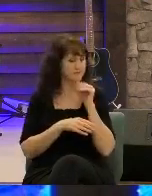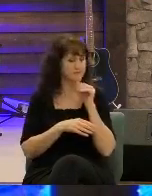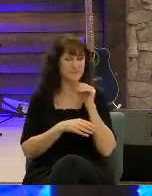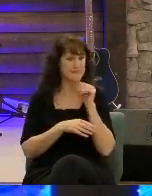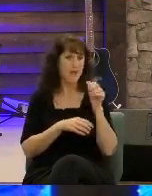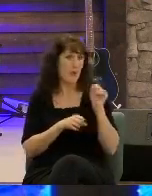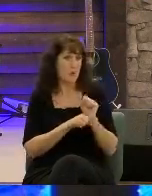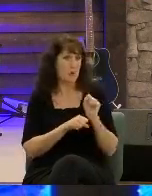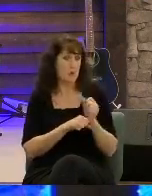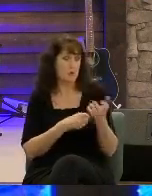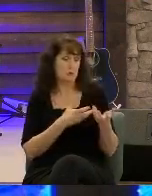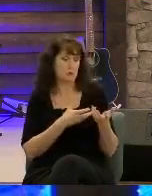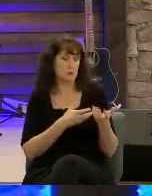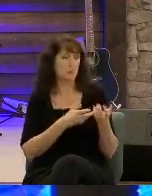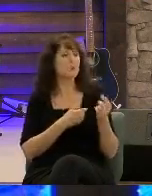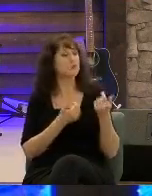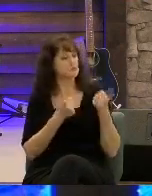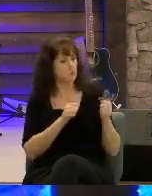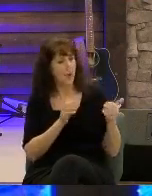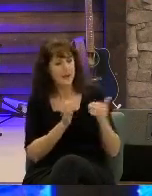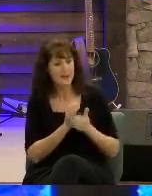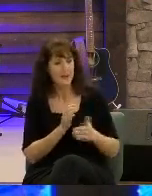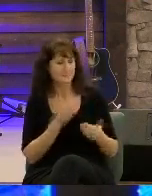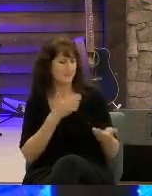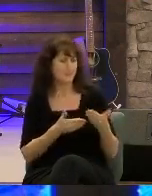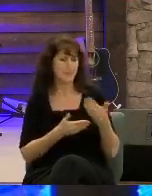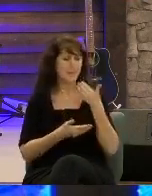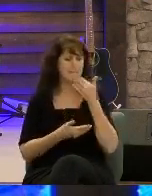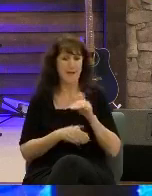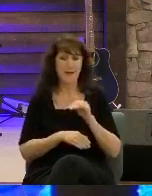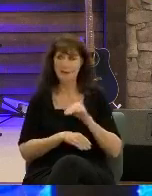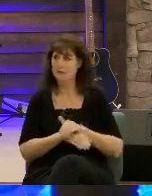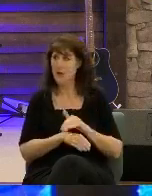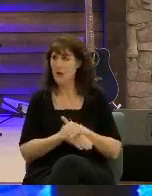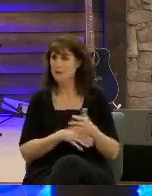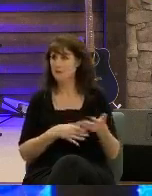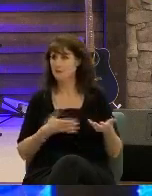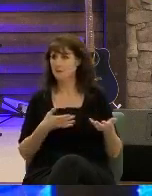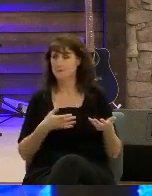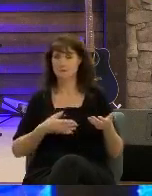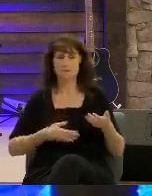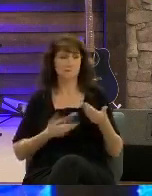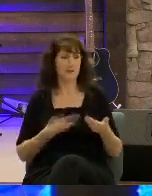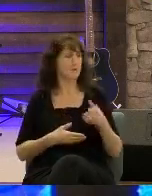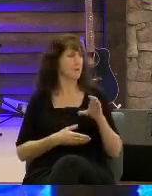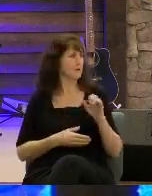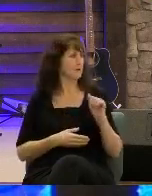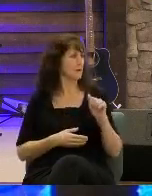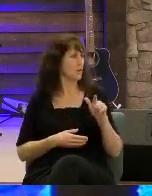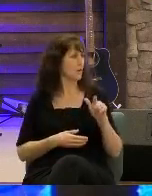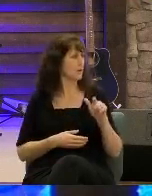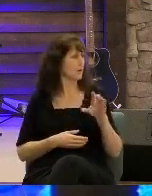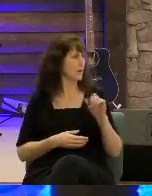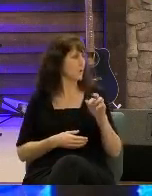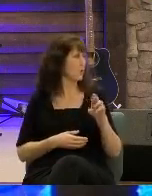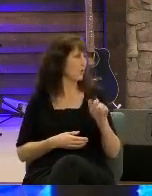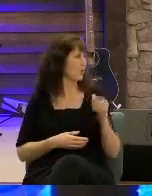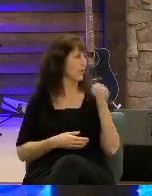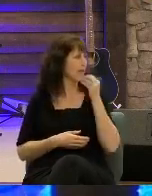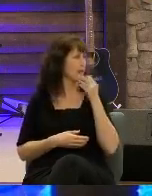again. Try it again. Maybe it's a bad night. You know what I mean? Maybe, you know, Carol ate the wrong thing. I don't know. You know what I'm saying?